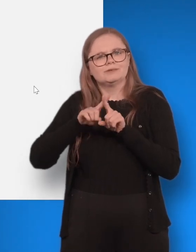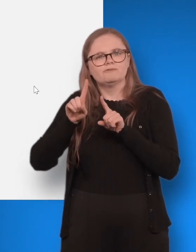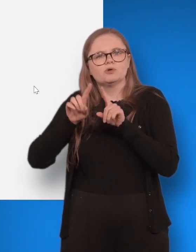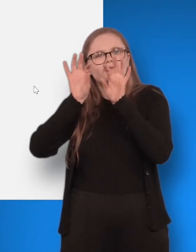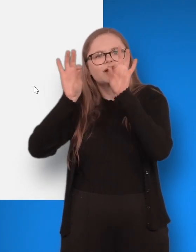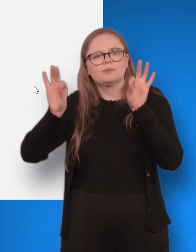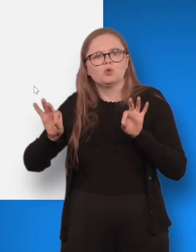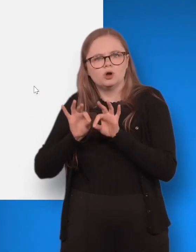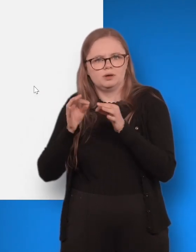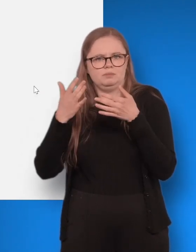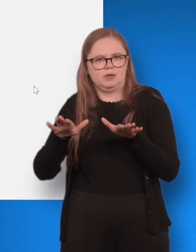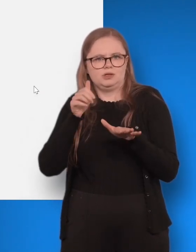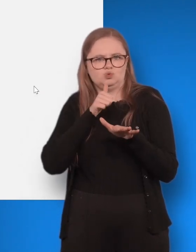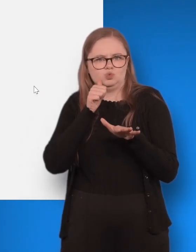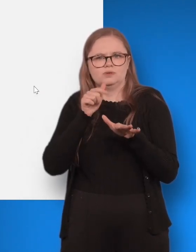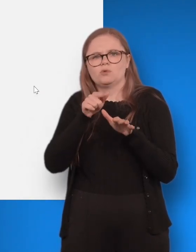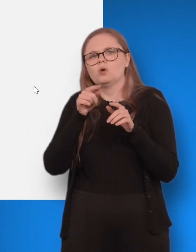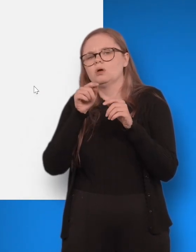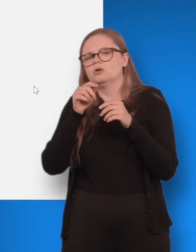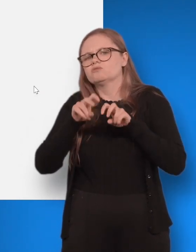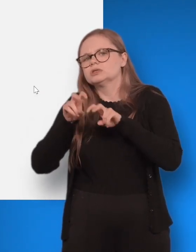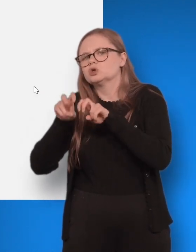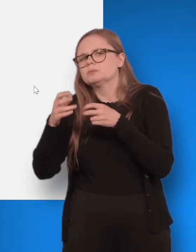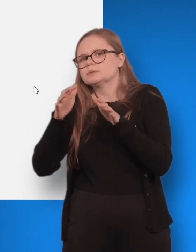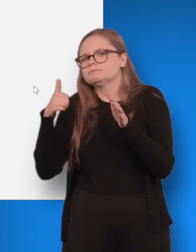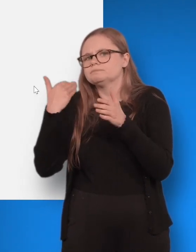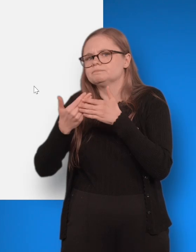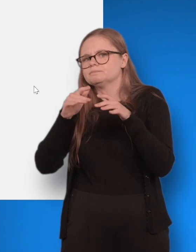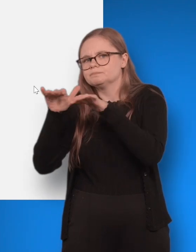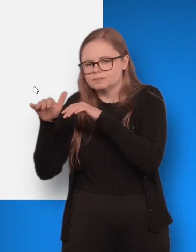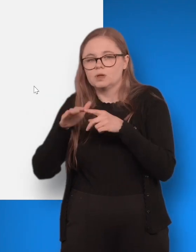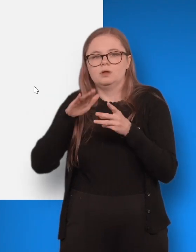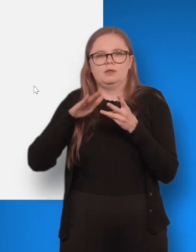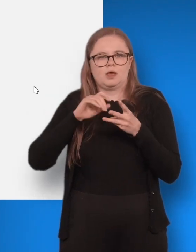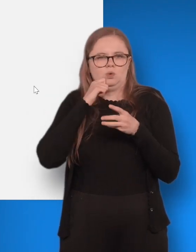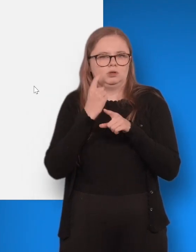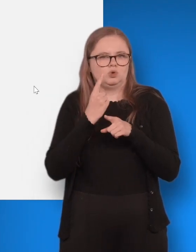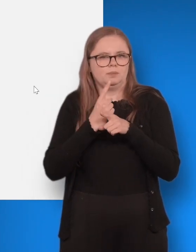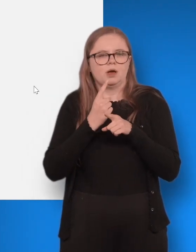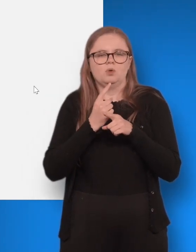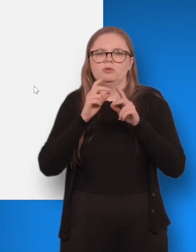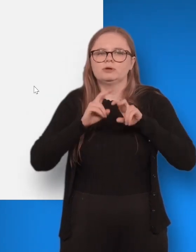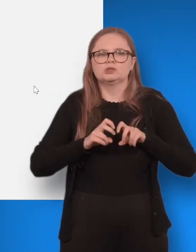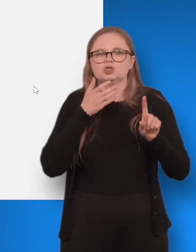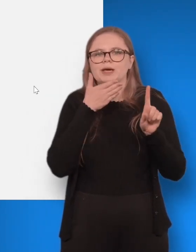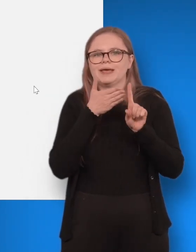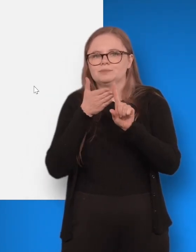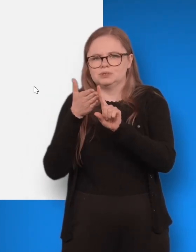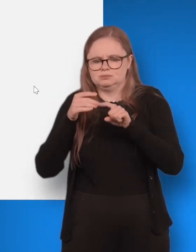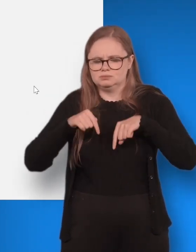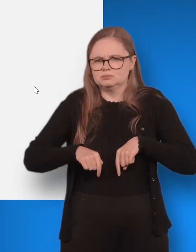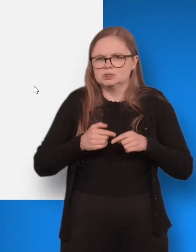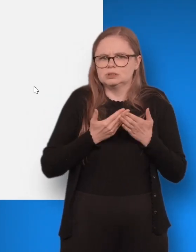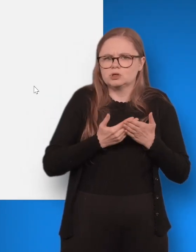applied in the existing literature. Then we will go on to discuss the research aims of the study